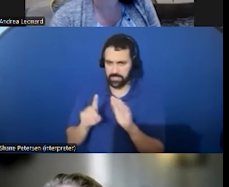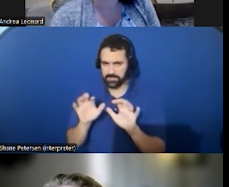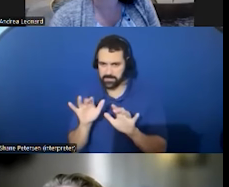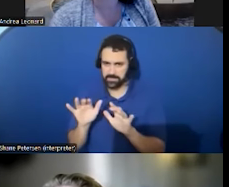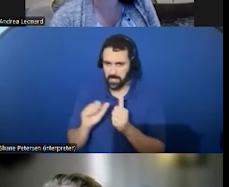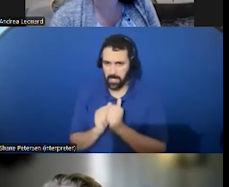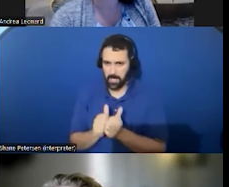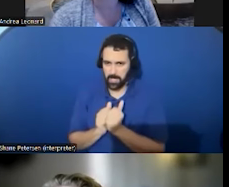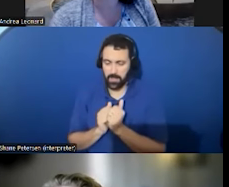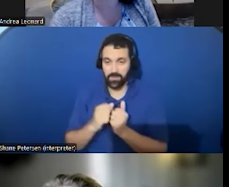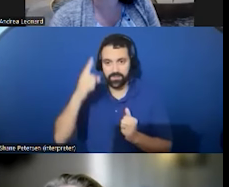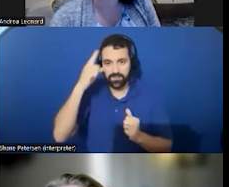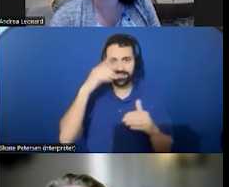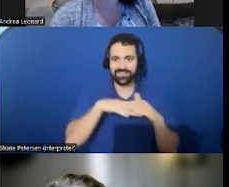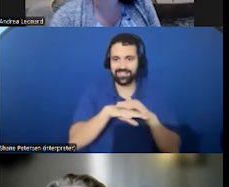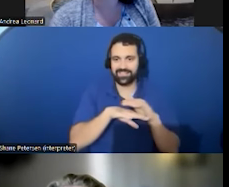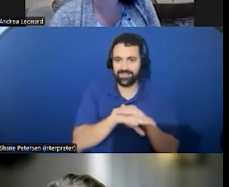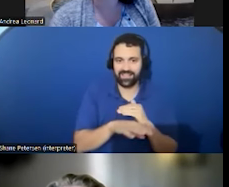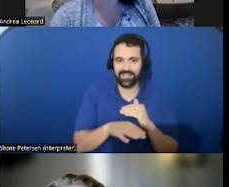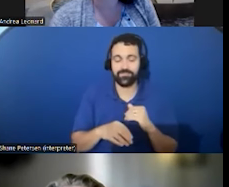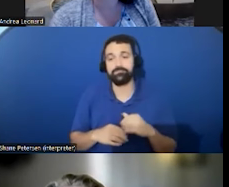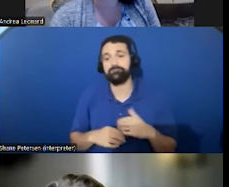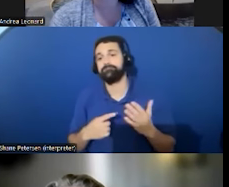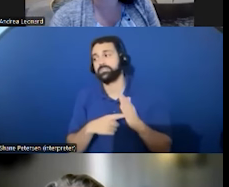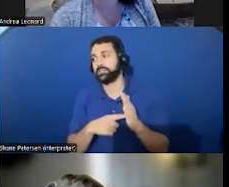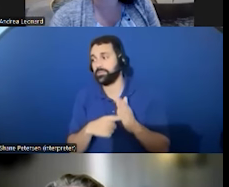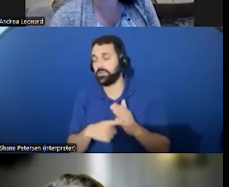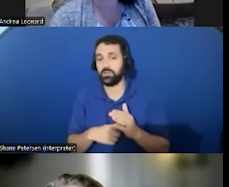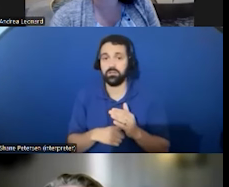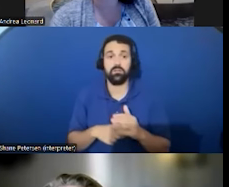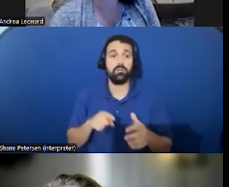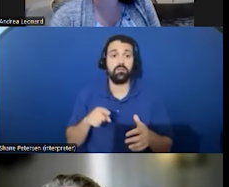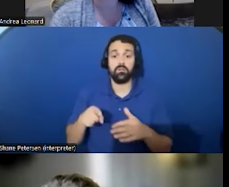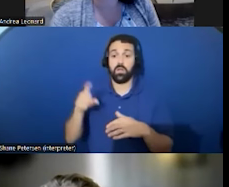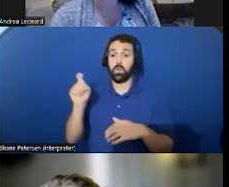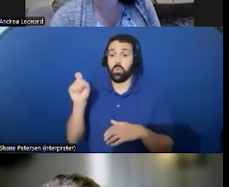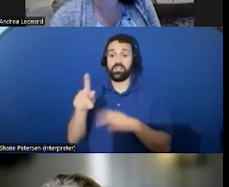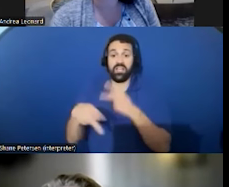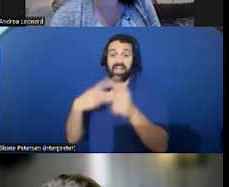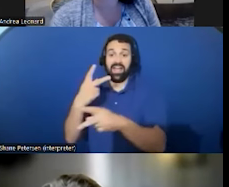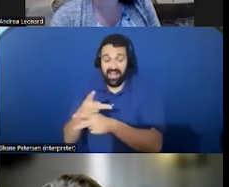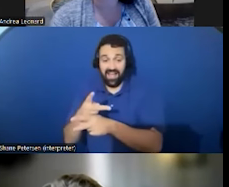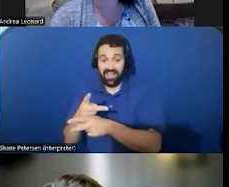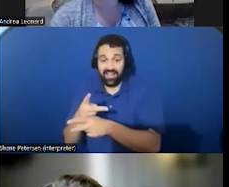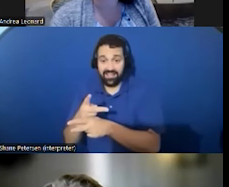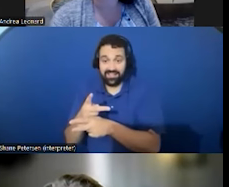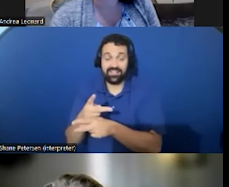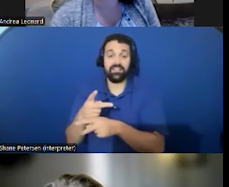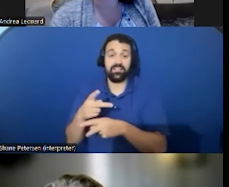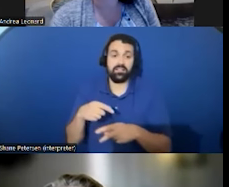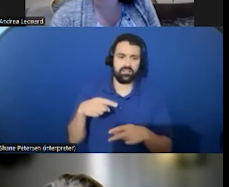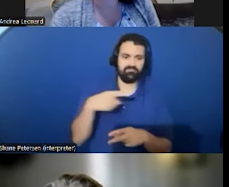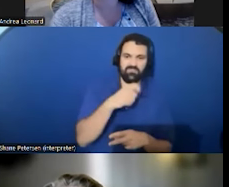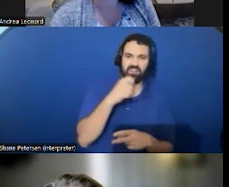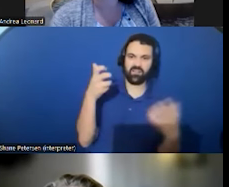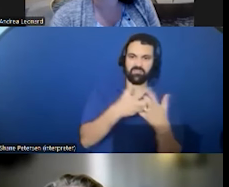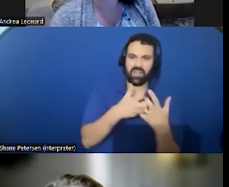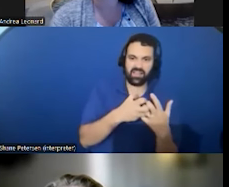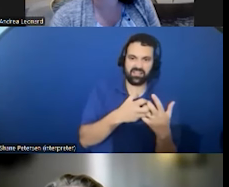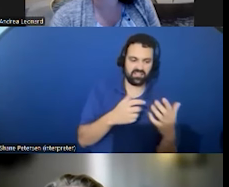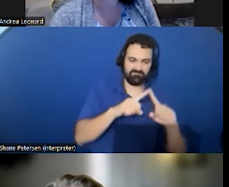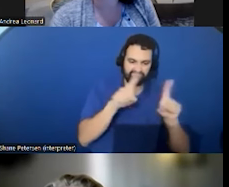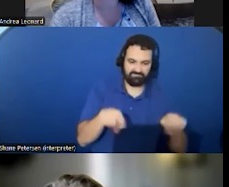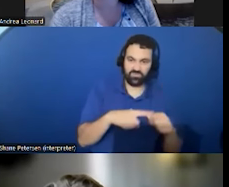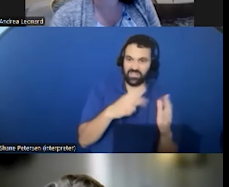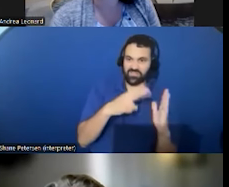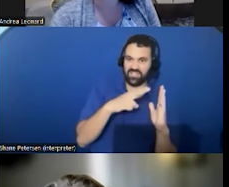avoid question types that are not accessible with a screen reader. So in Canvas, that would be a hotspot question, a stimulus